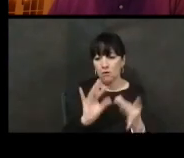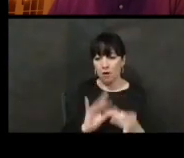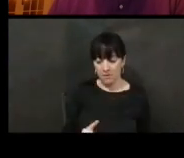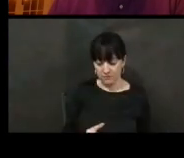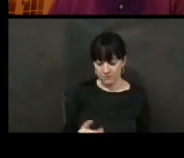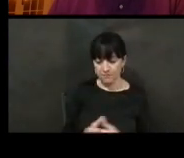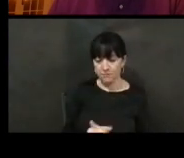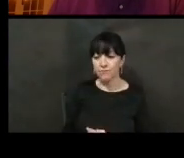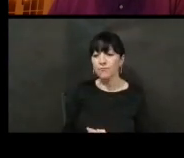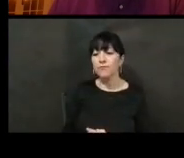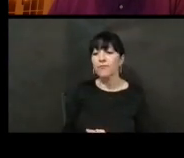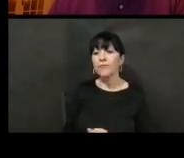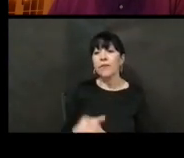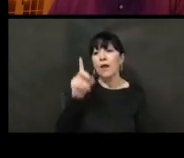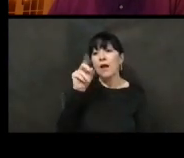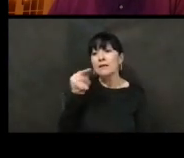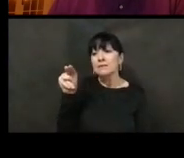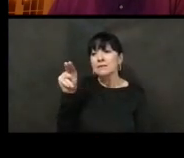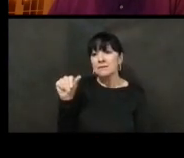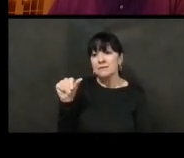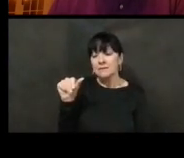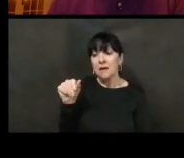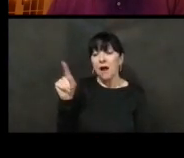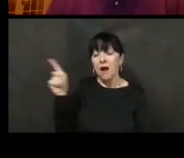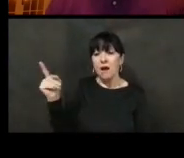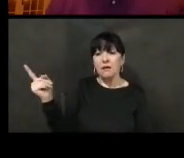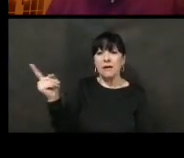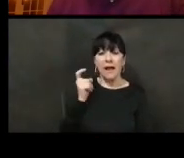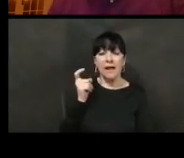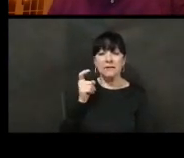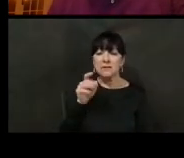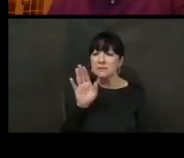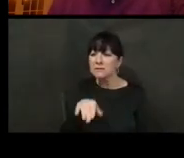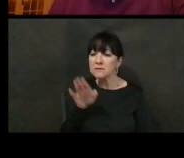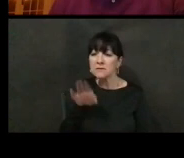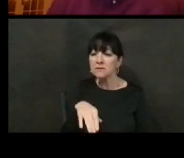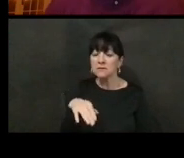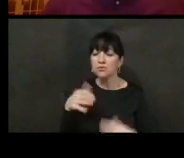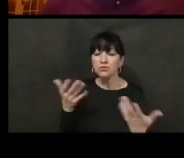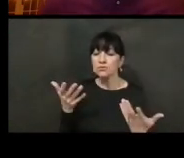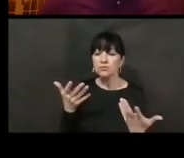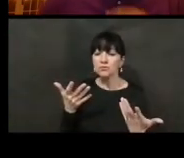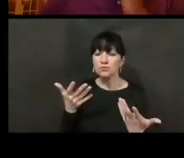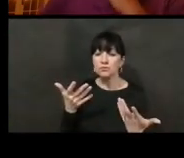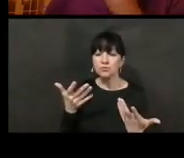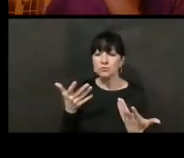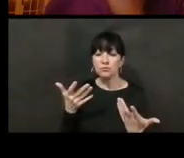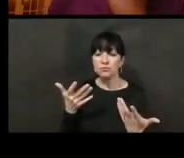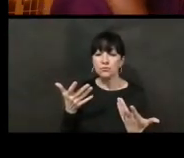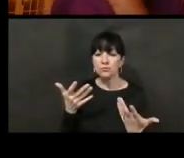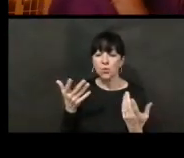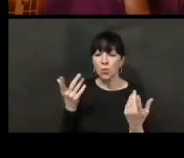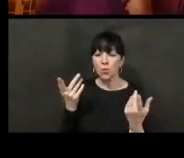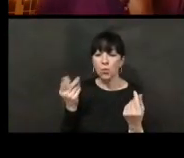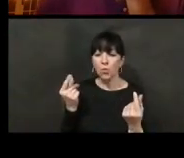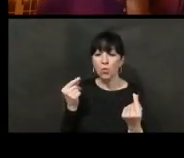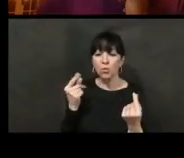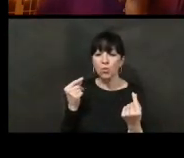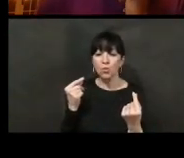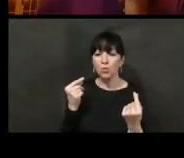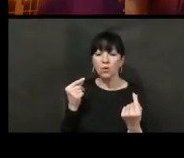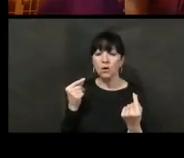Donna Marshall, Dr. Rattay, who just asked simply, what is the science behind the lockdown? So what is the science behind the stay-at-home